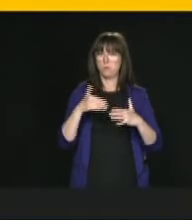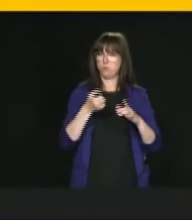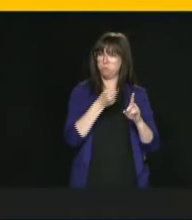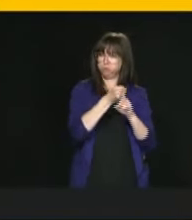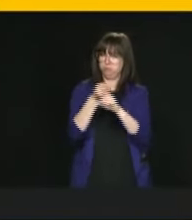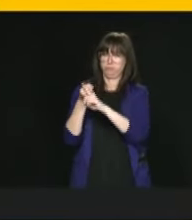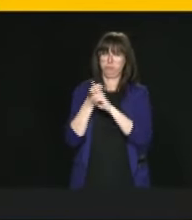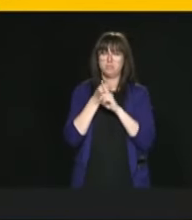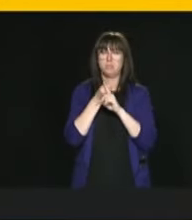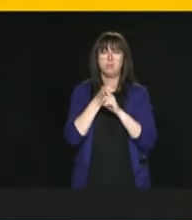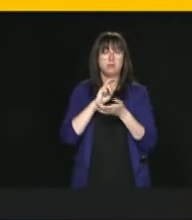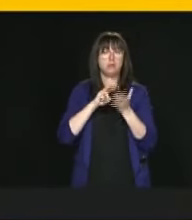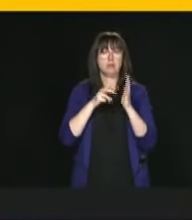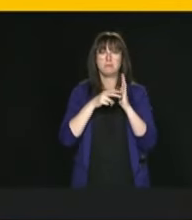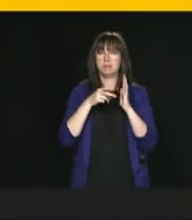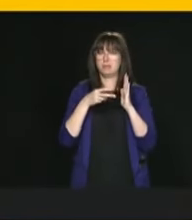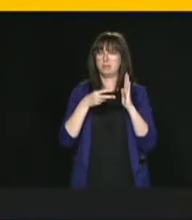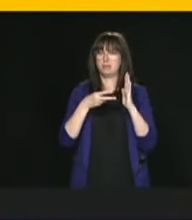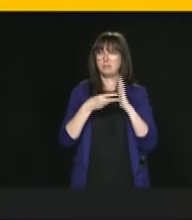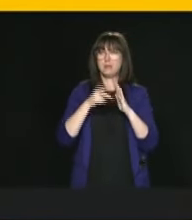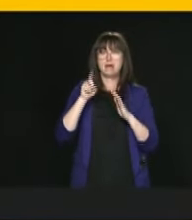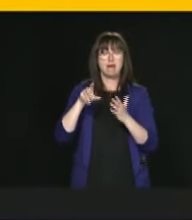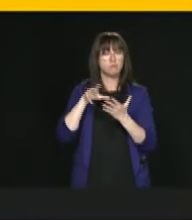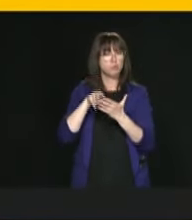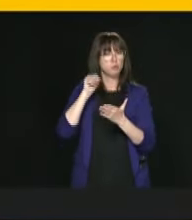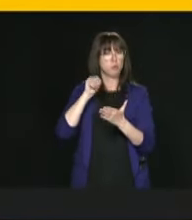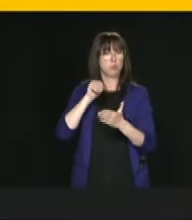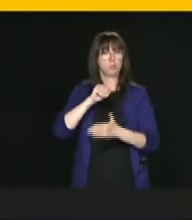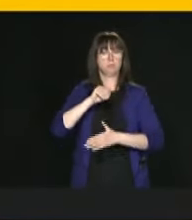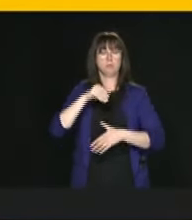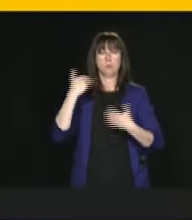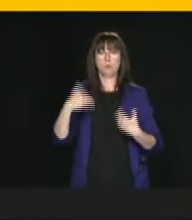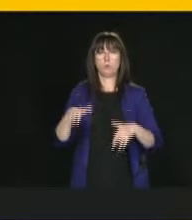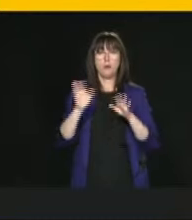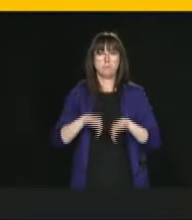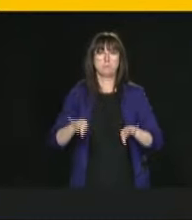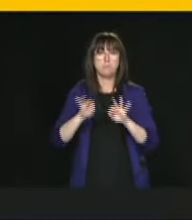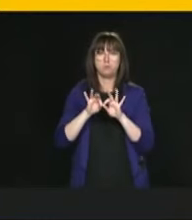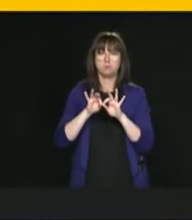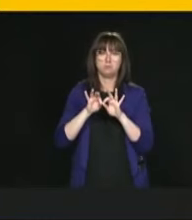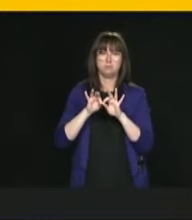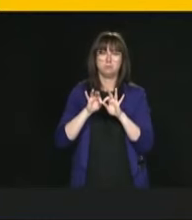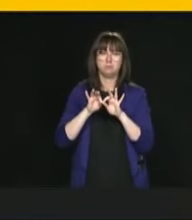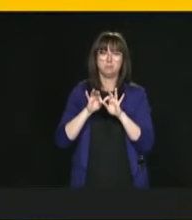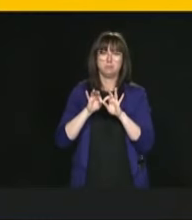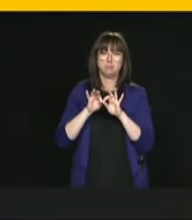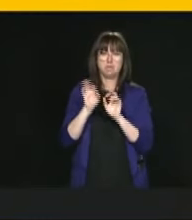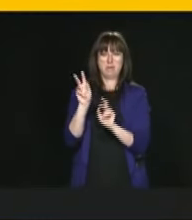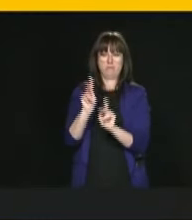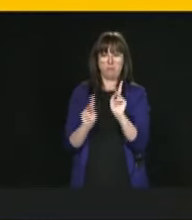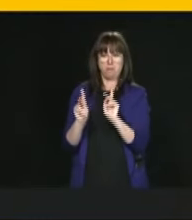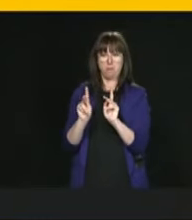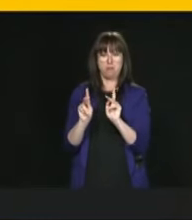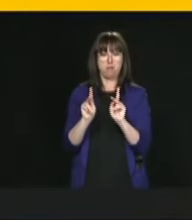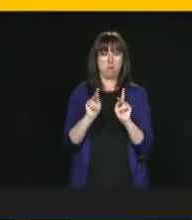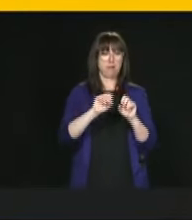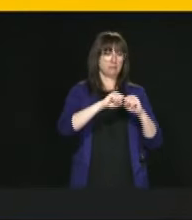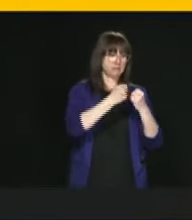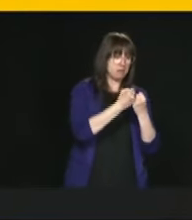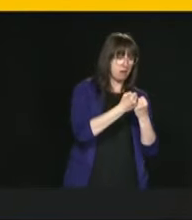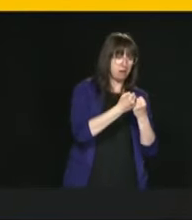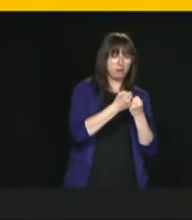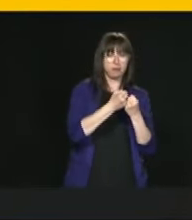huge way about how we treat as individuals, society, communities, governments,